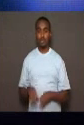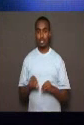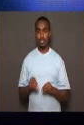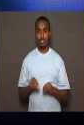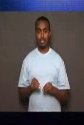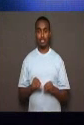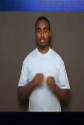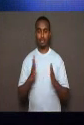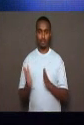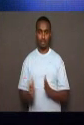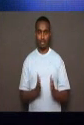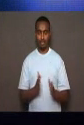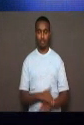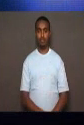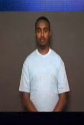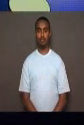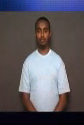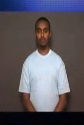Students, let's get ready.